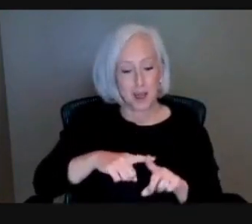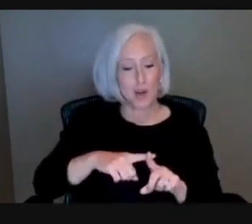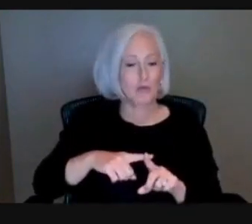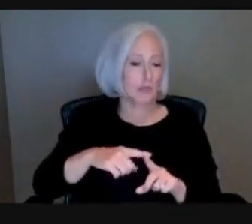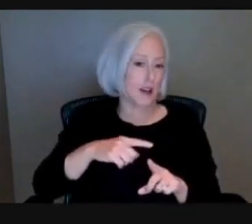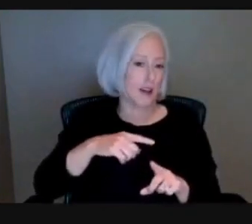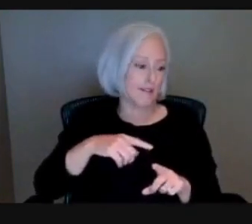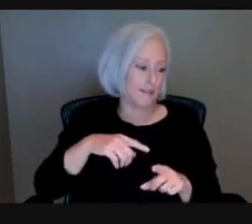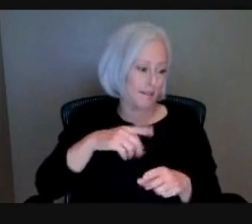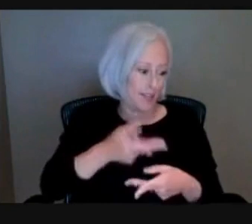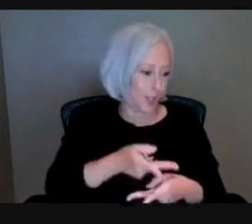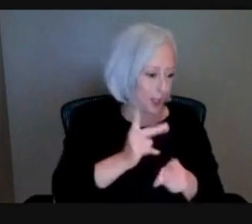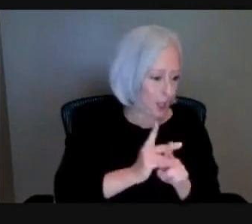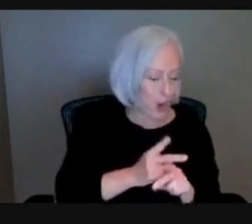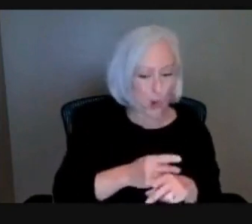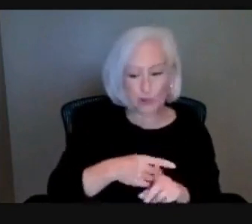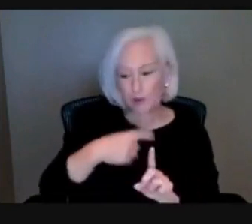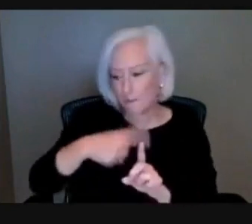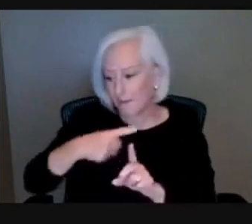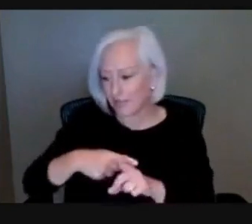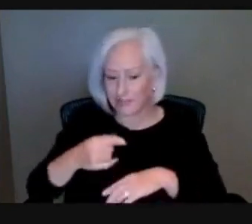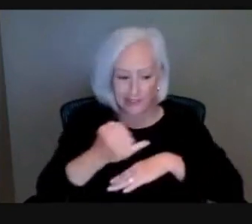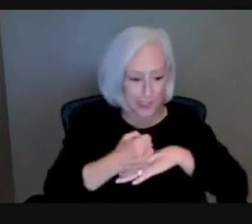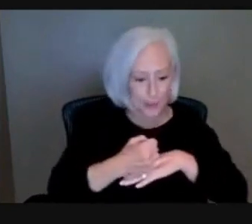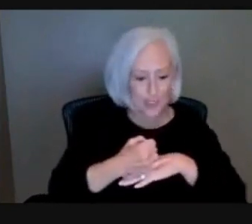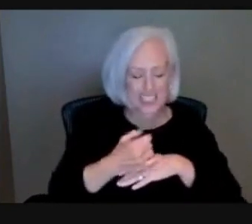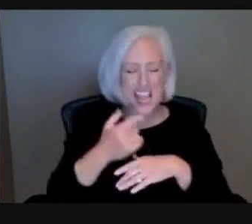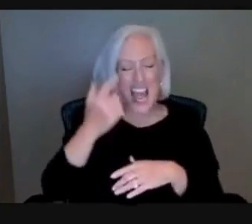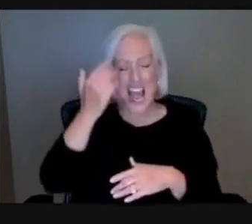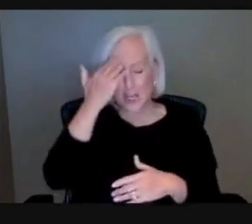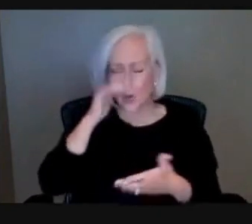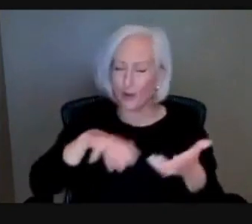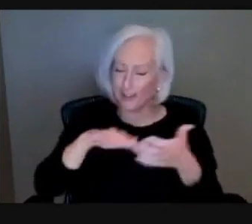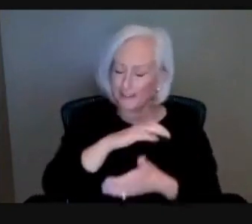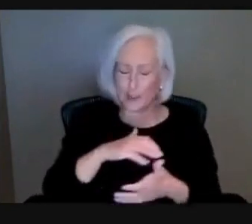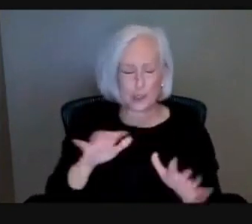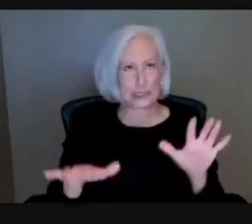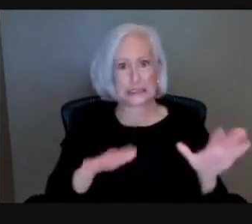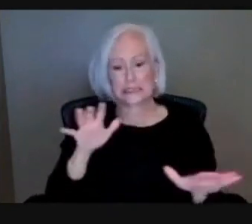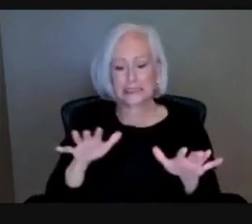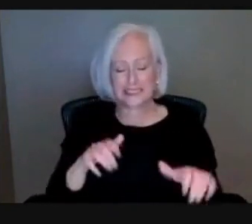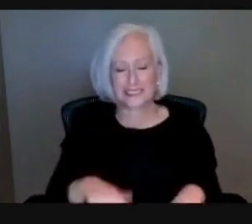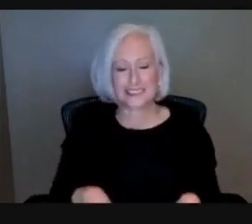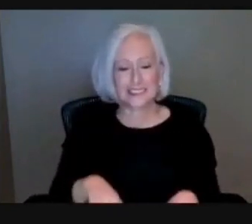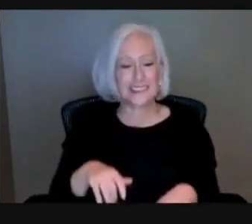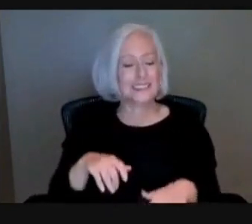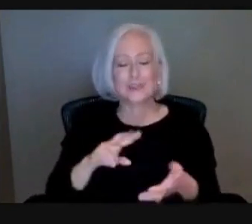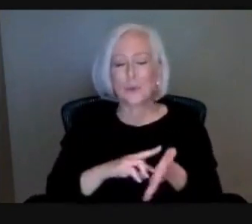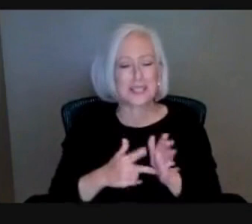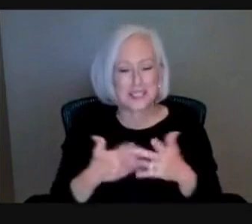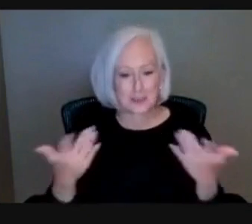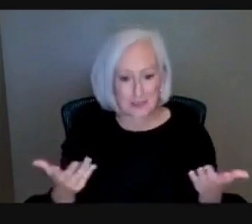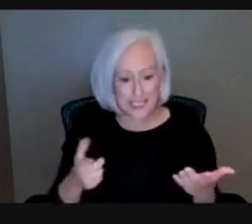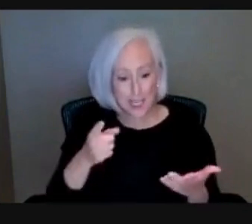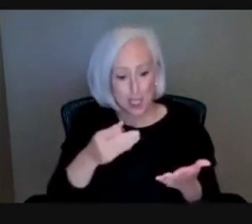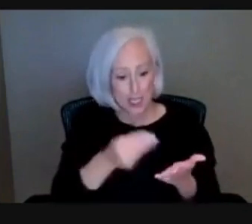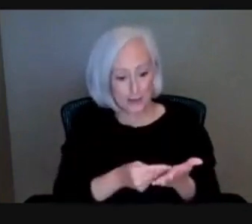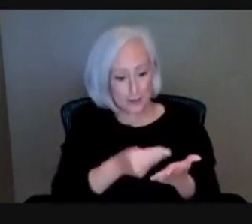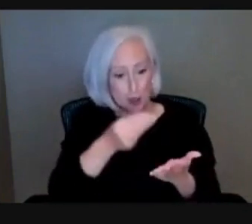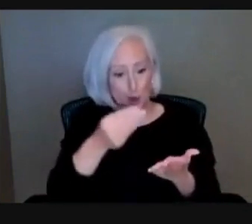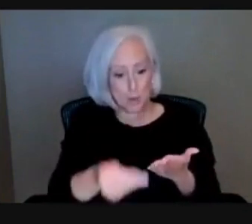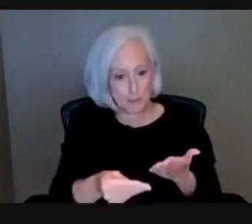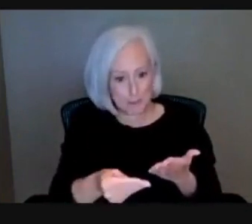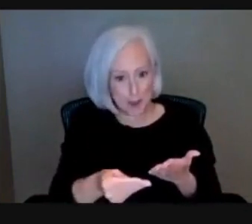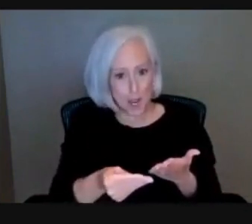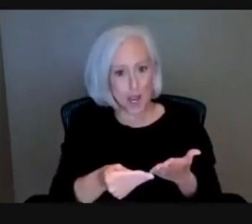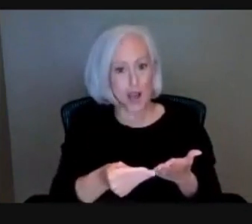way that they say this, I'm like, what the heck is going on? So what that means in English is that if you buy X amount of money and